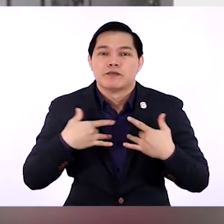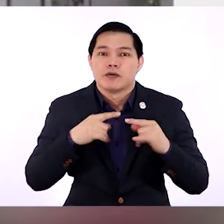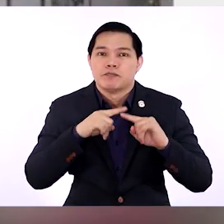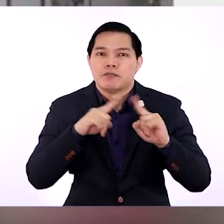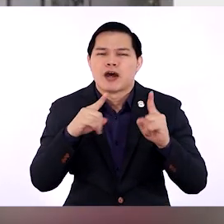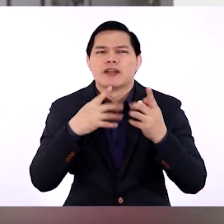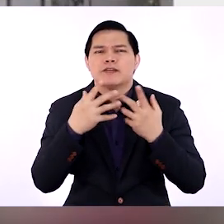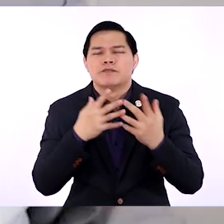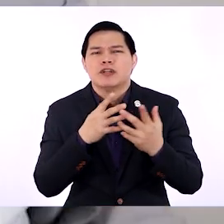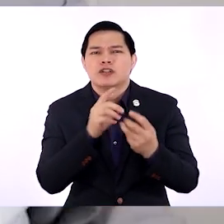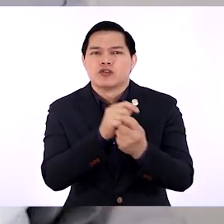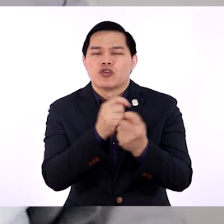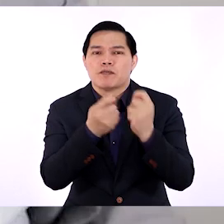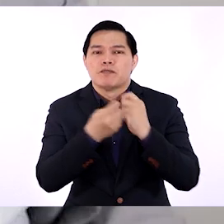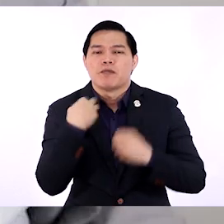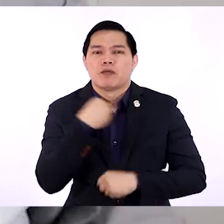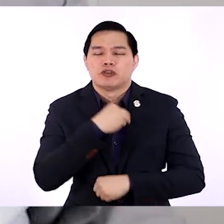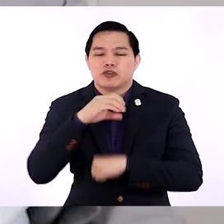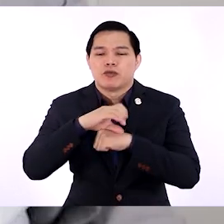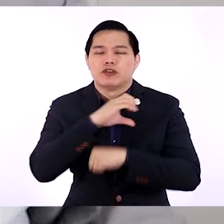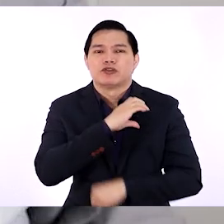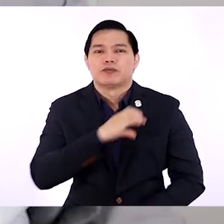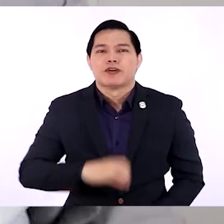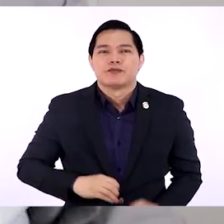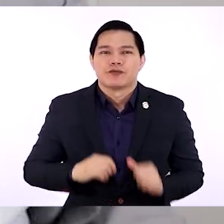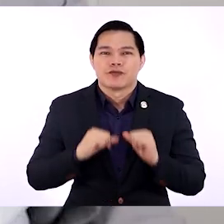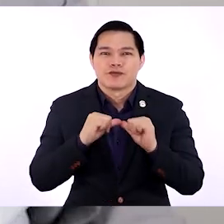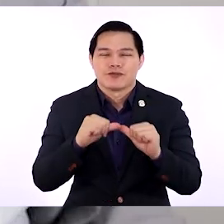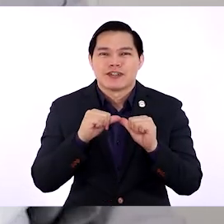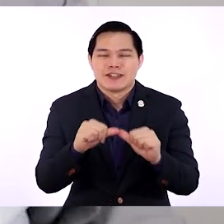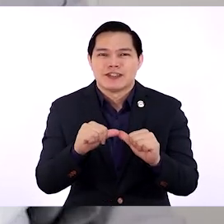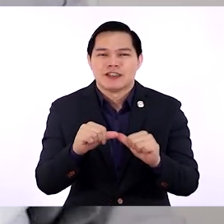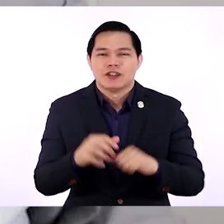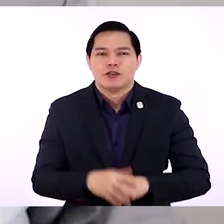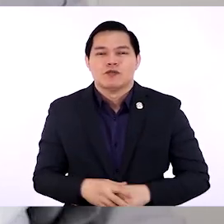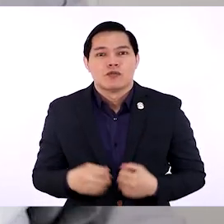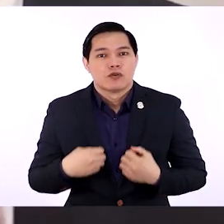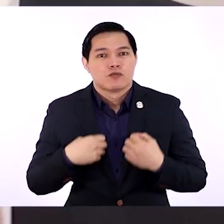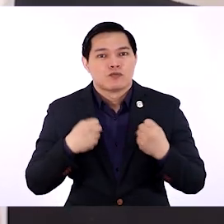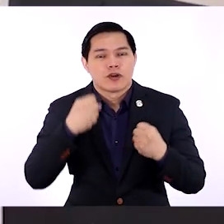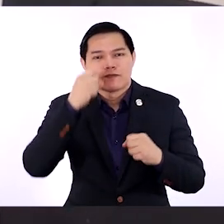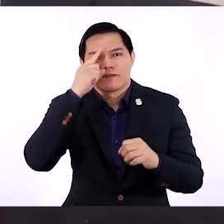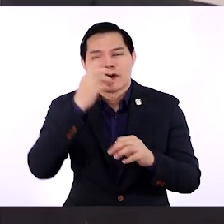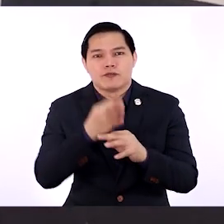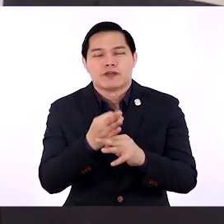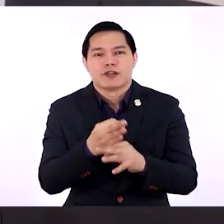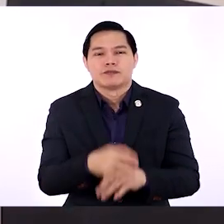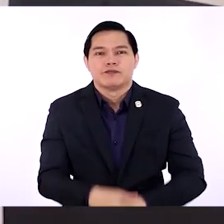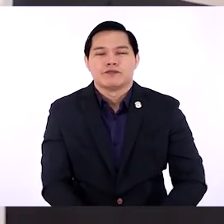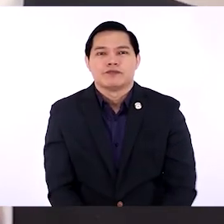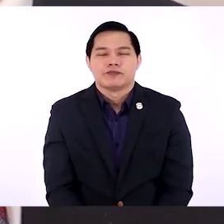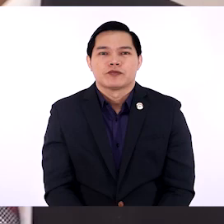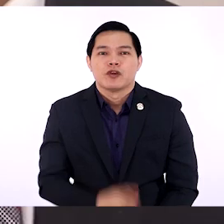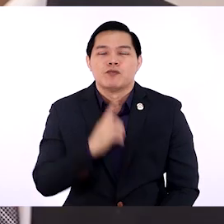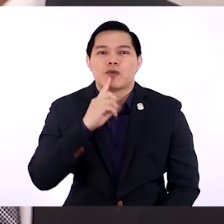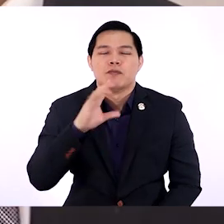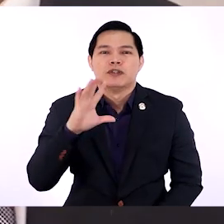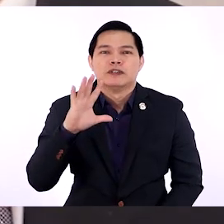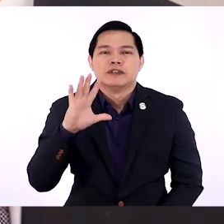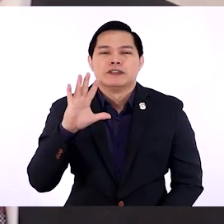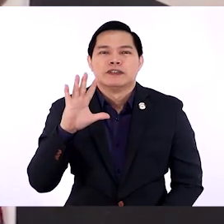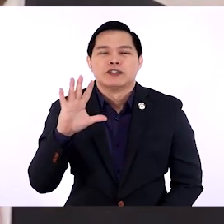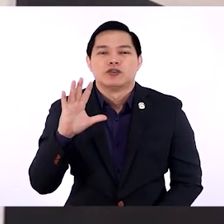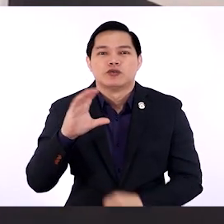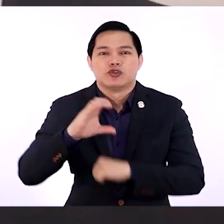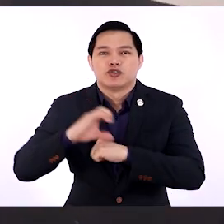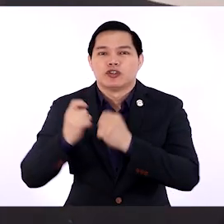changes, the members inside the Church of Christ continue to stay firm in their faith. And we promise to